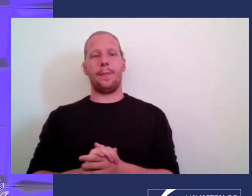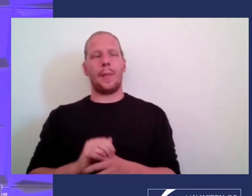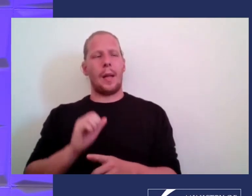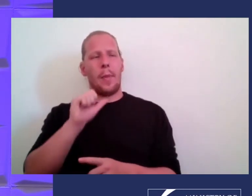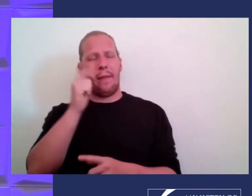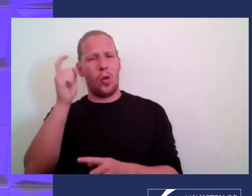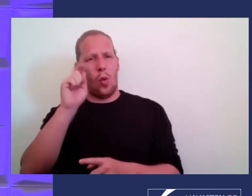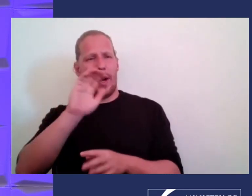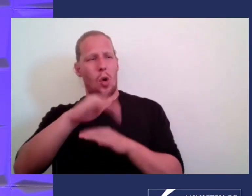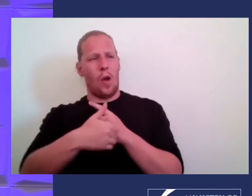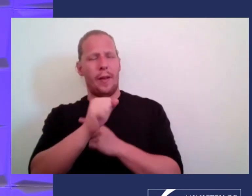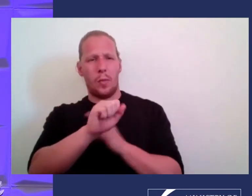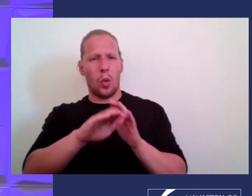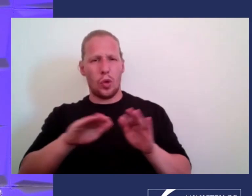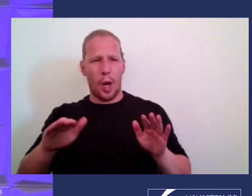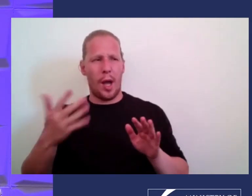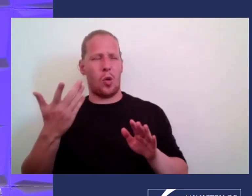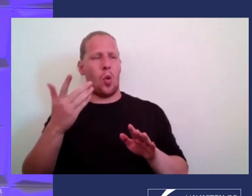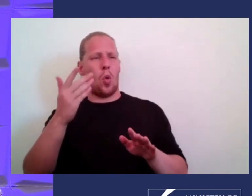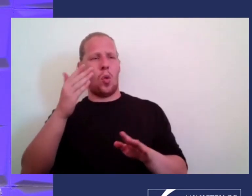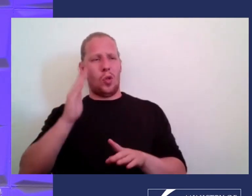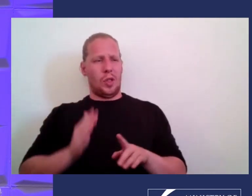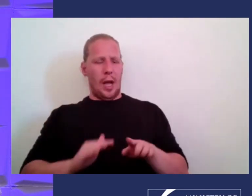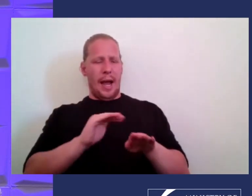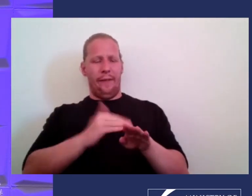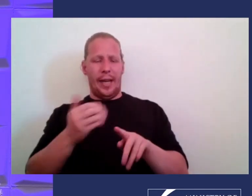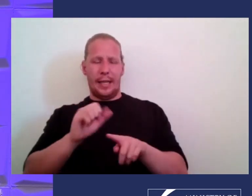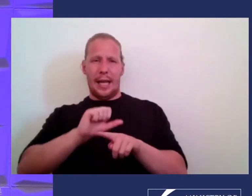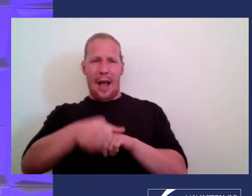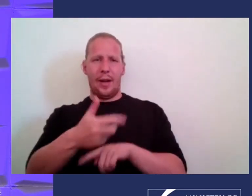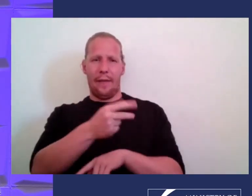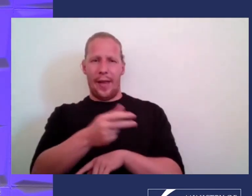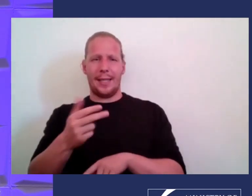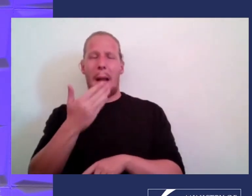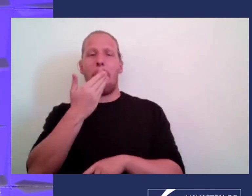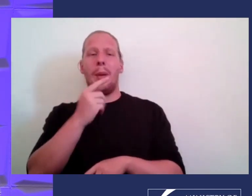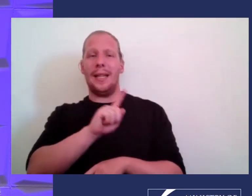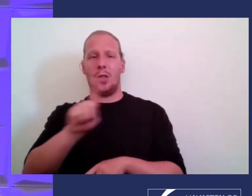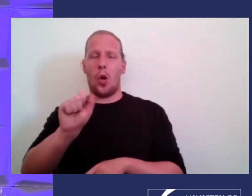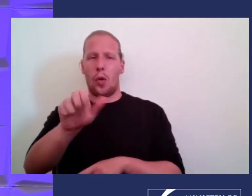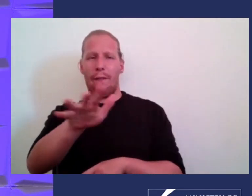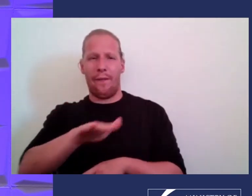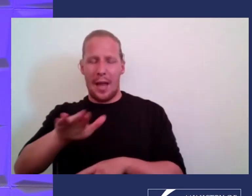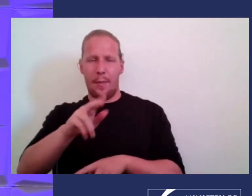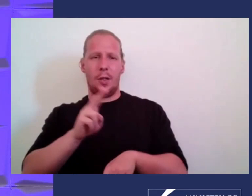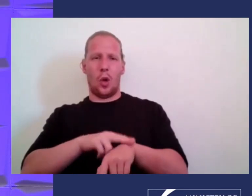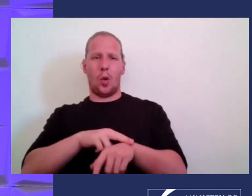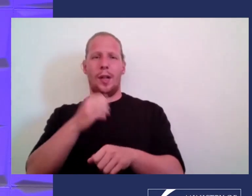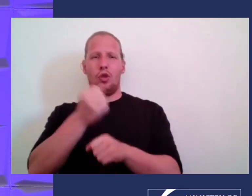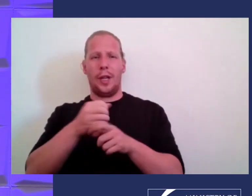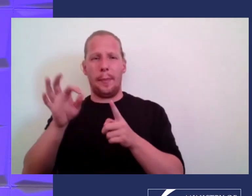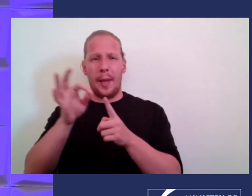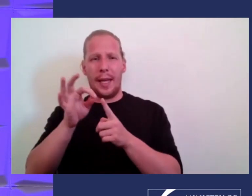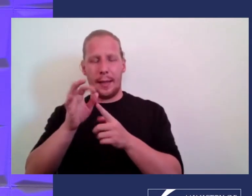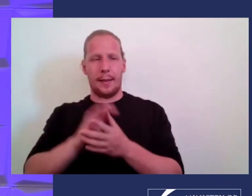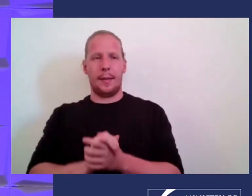your child and any side effects that they were having after they've had a vaccine, please see your GP. Myocarditis itself, incredibly